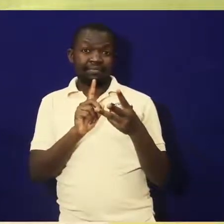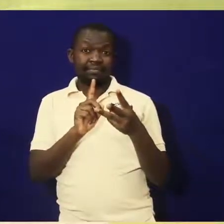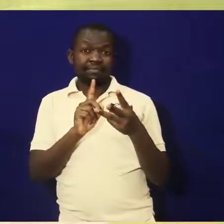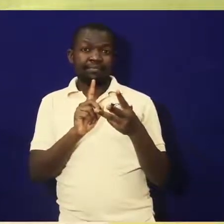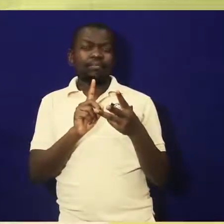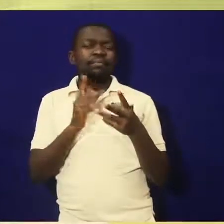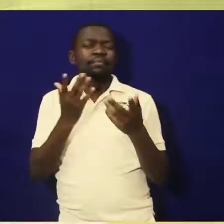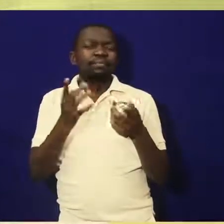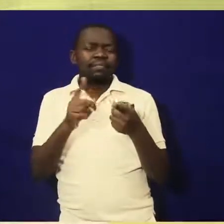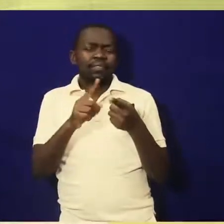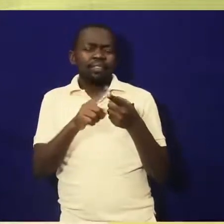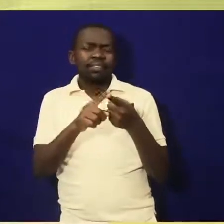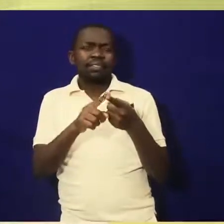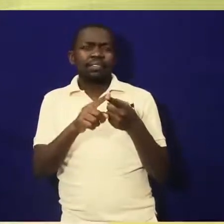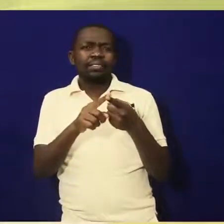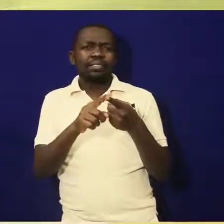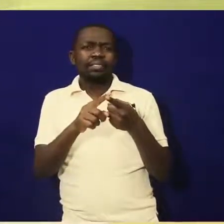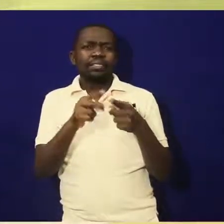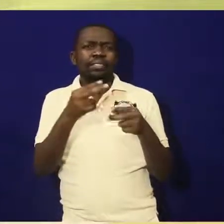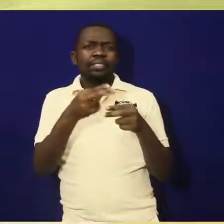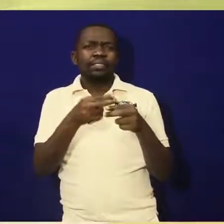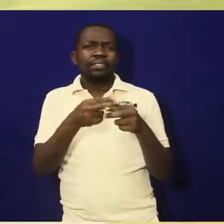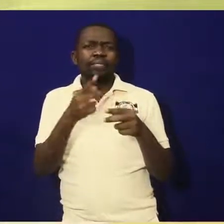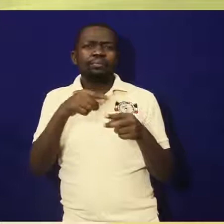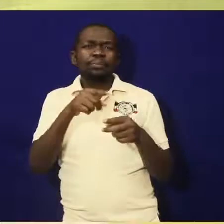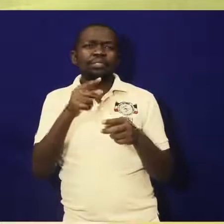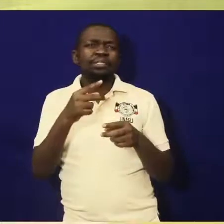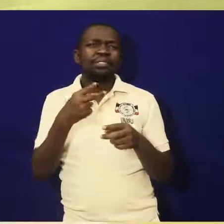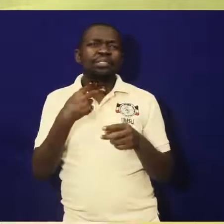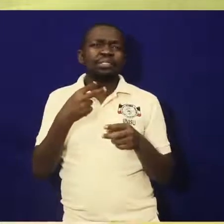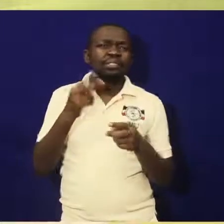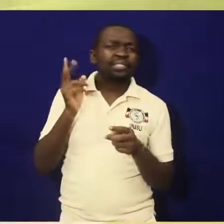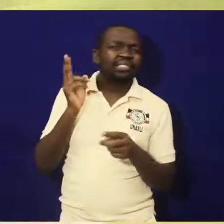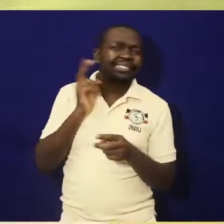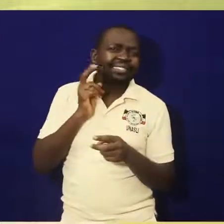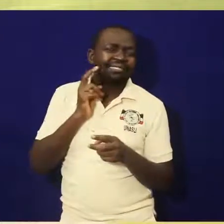what name do we give these sounds? Oh,